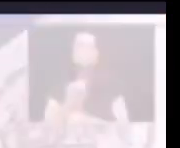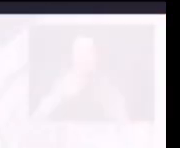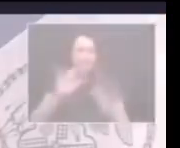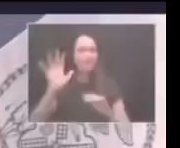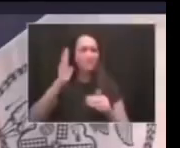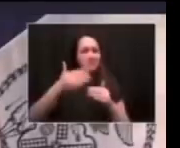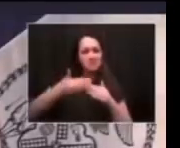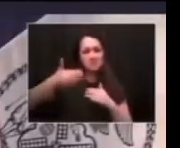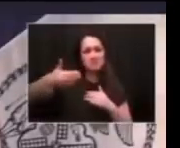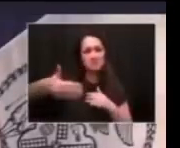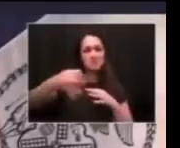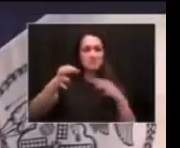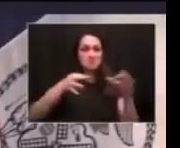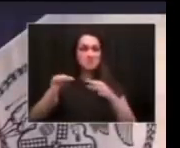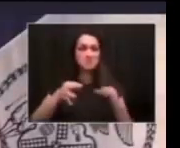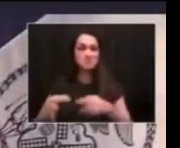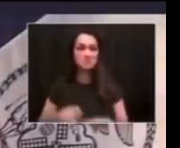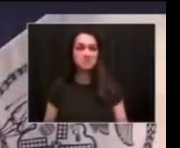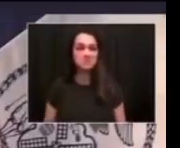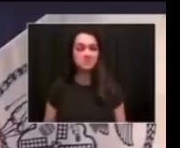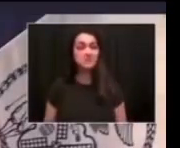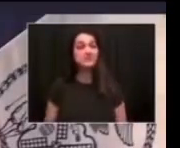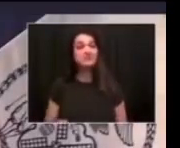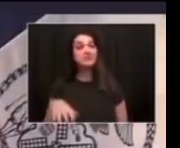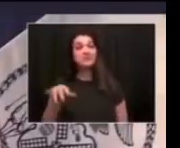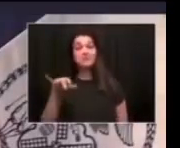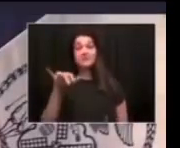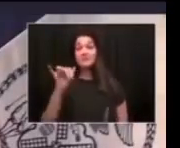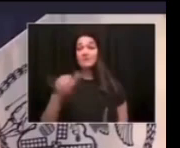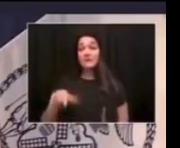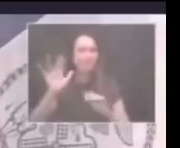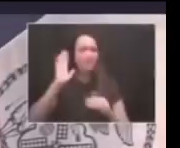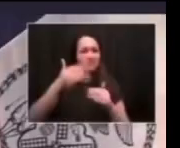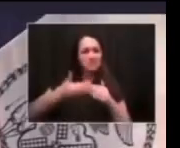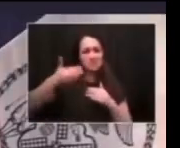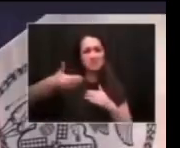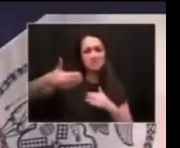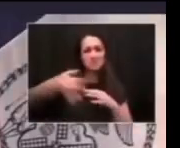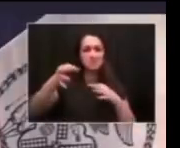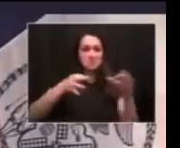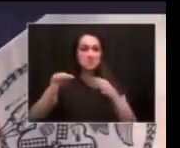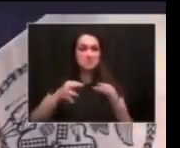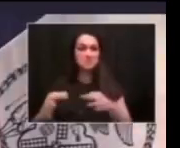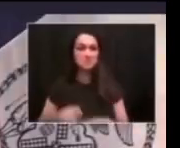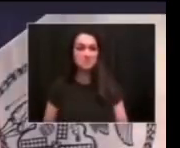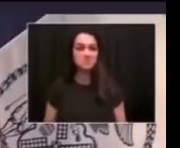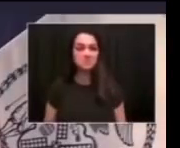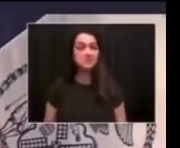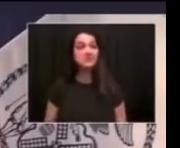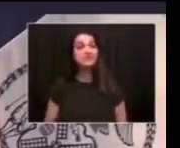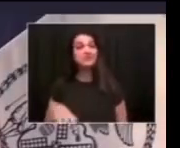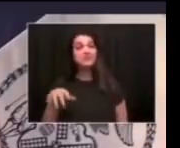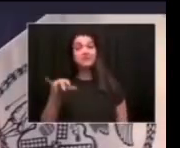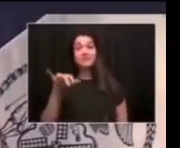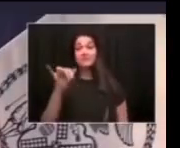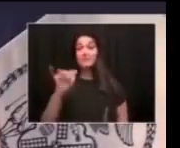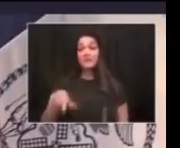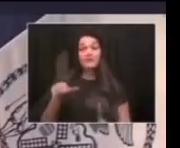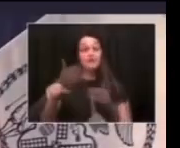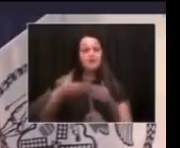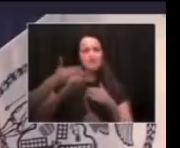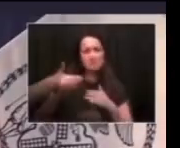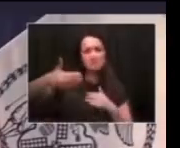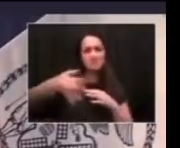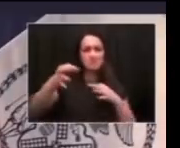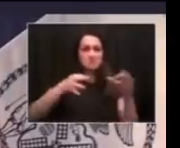understand that. If you want to participate in our society fully, you got to get vaccinated. If you want to participate in our society fully, you got to get vaccinated.